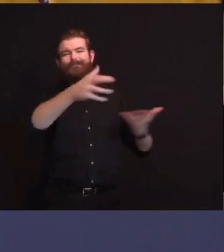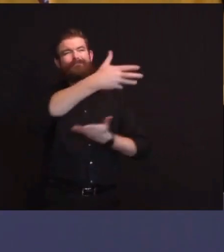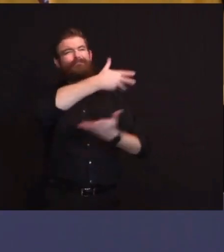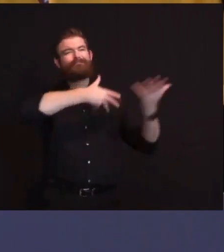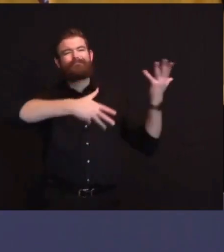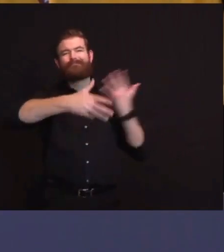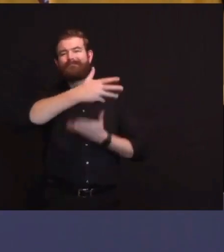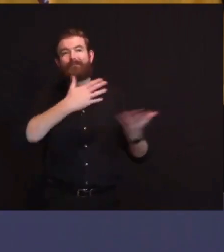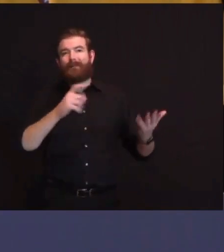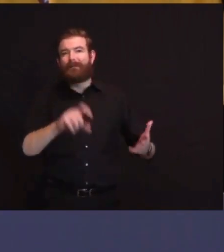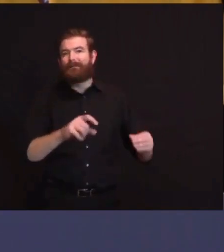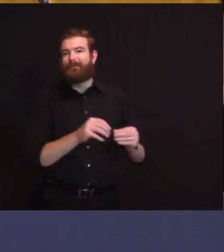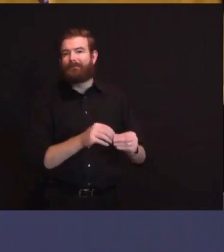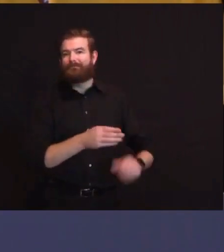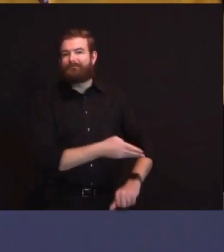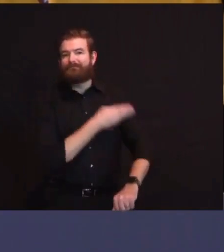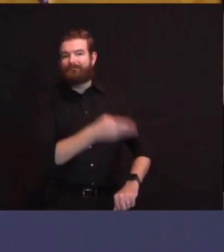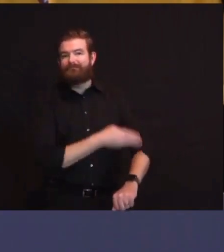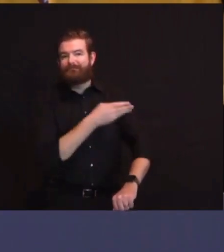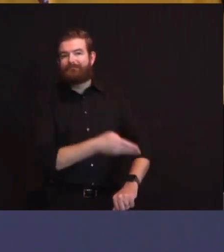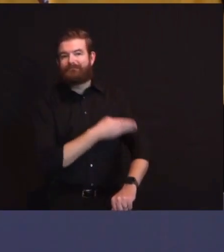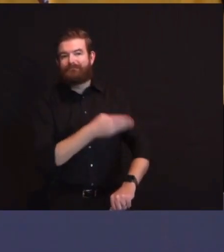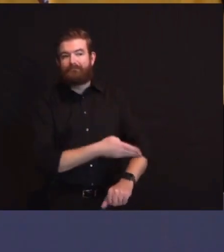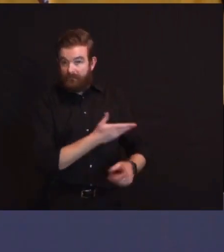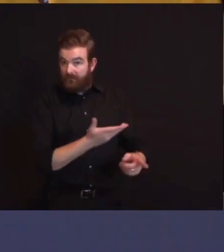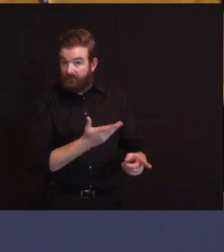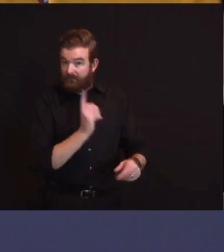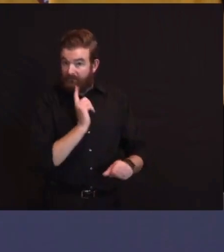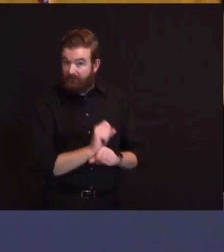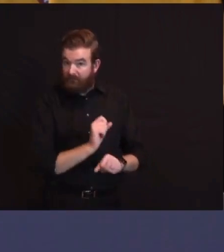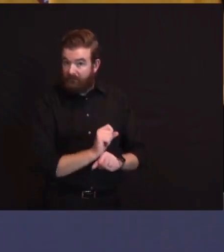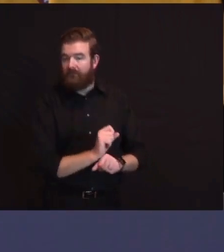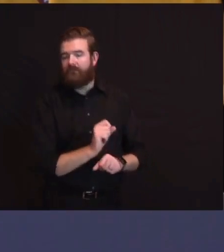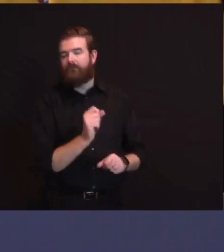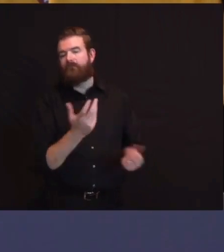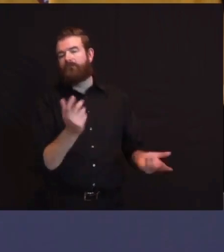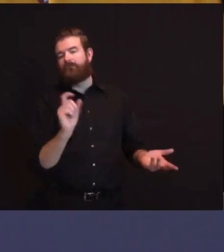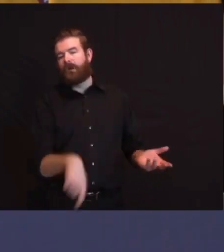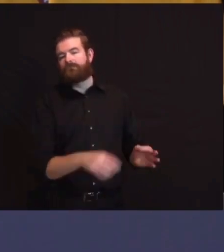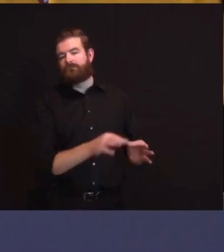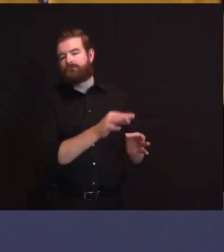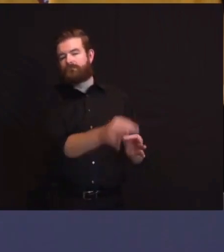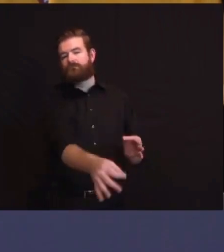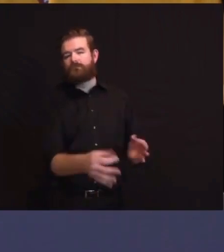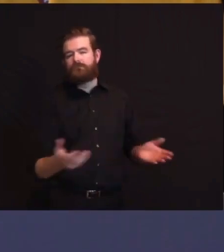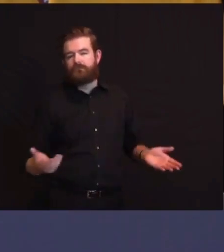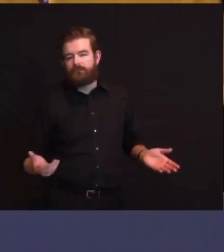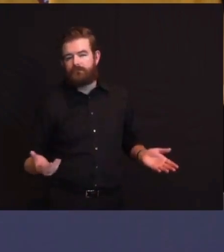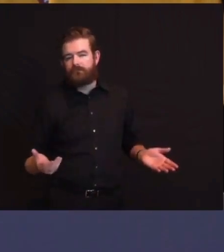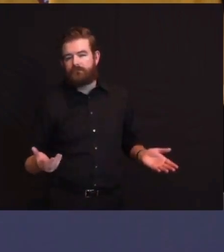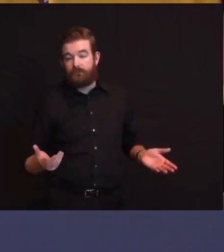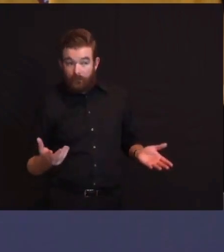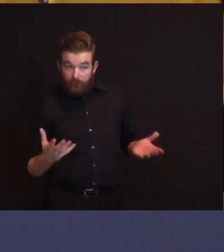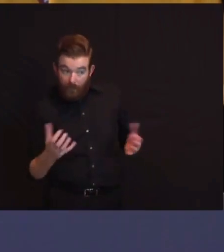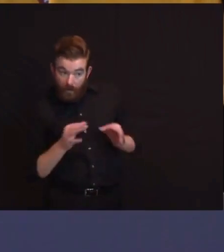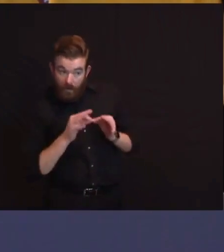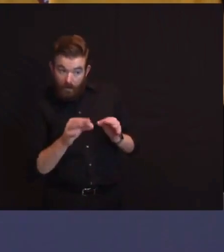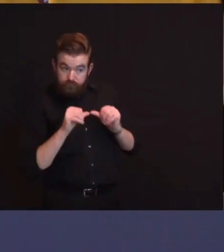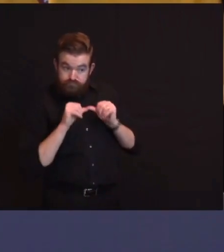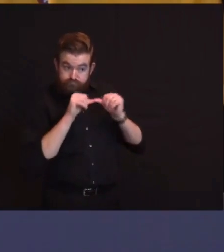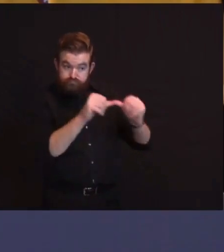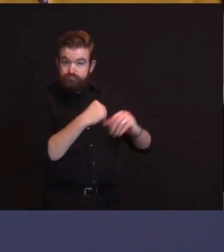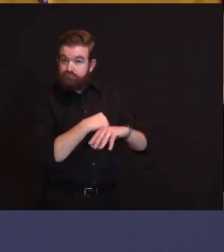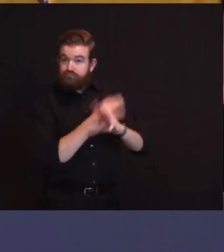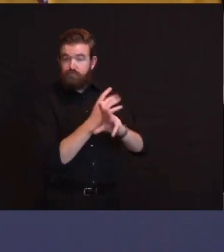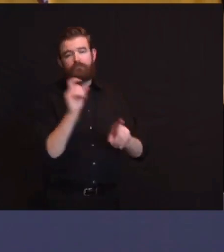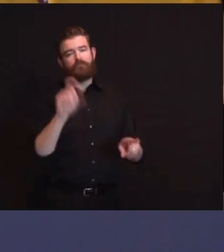reason, I think we have to be open to extensions. But again, there has to be a legitimate reason, a plan, including what we can do to help, and then a